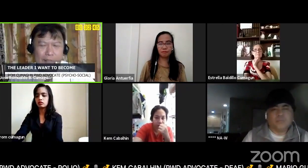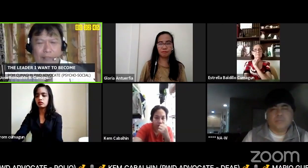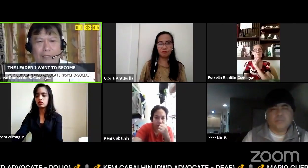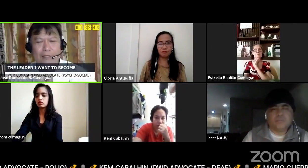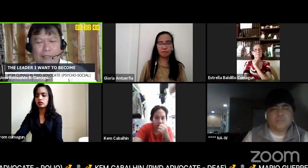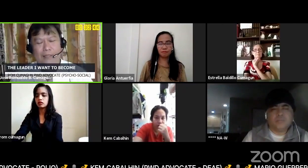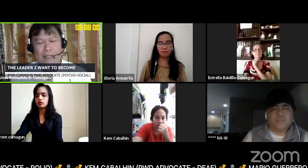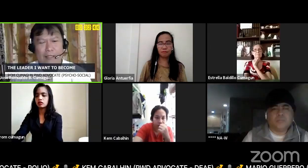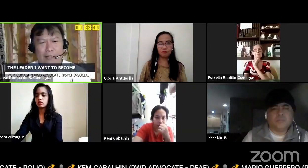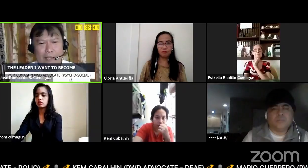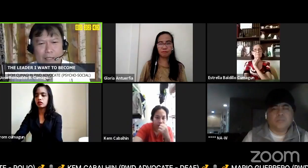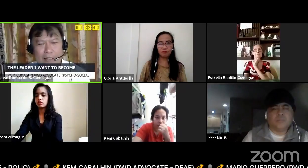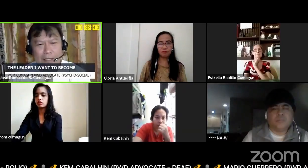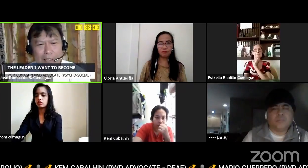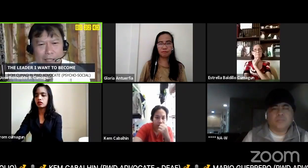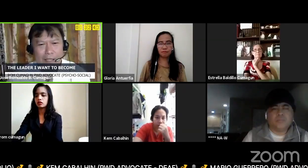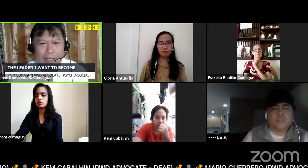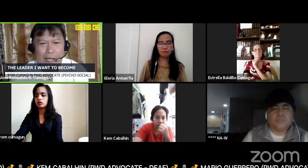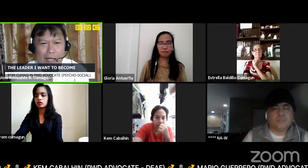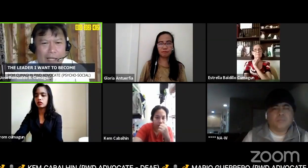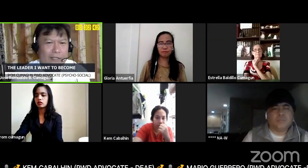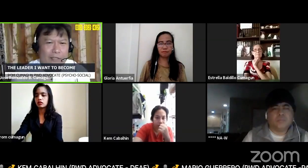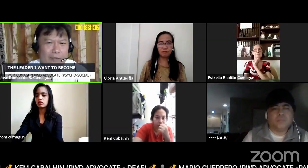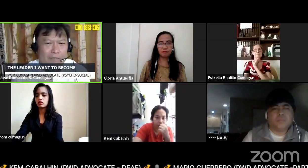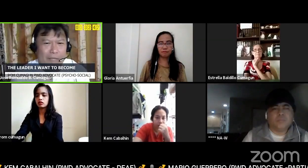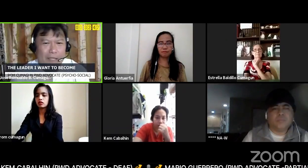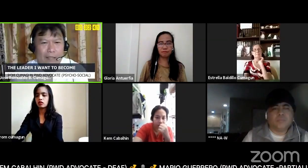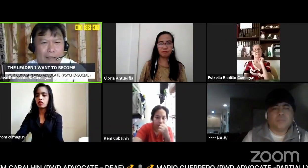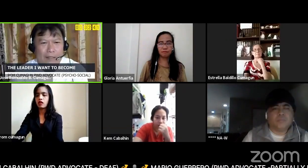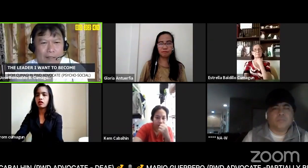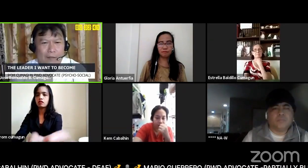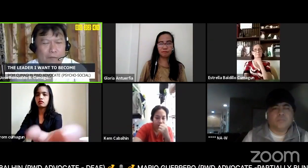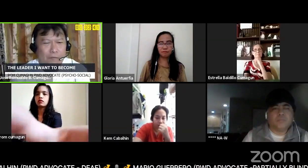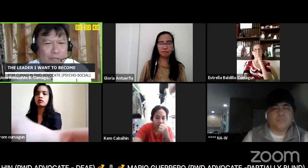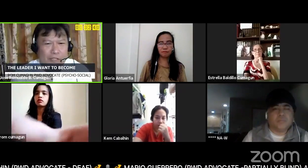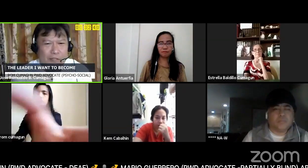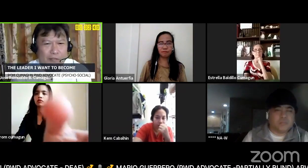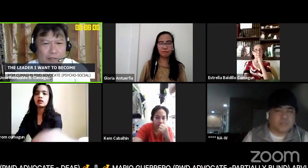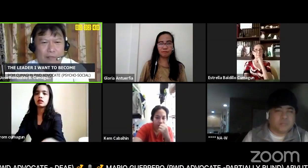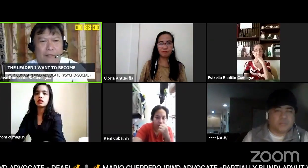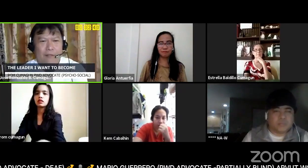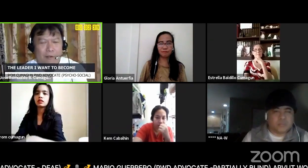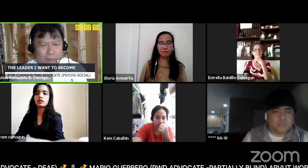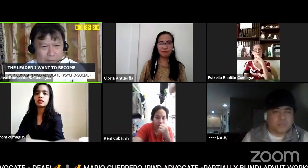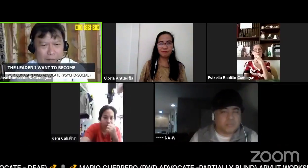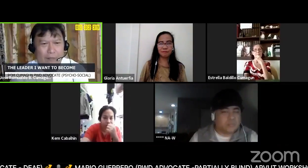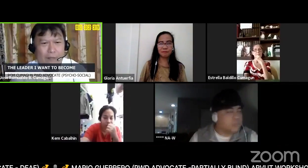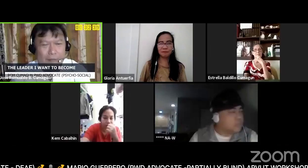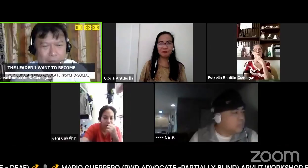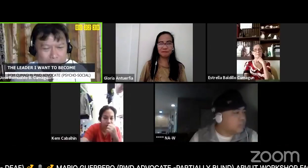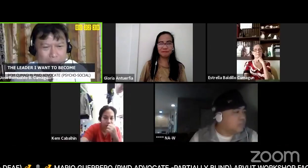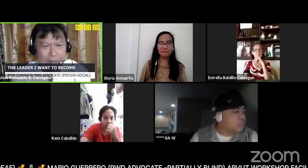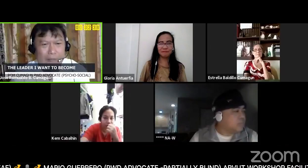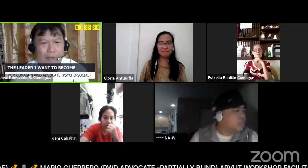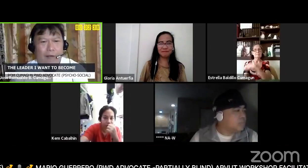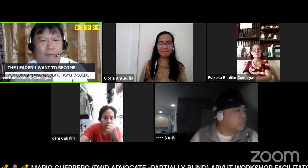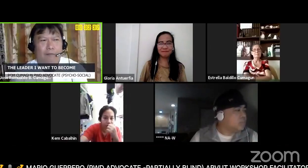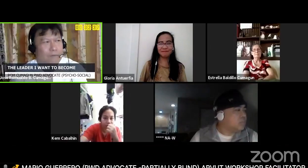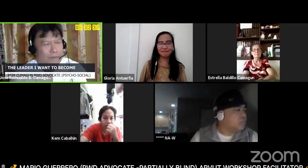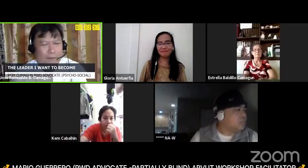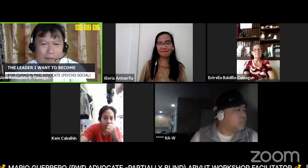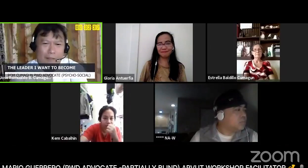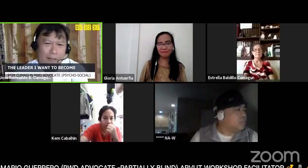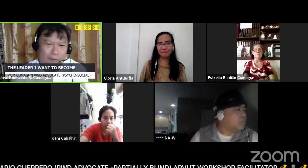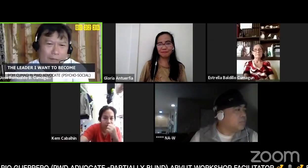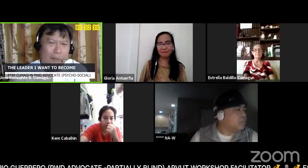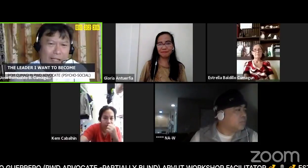colleagues. I had some fits of